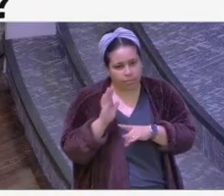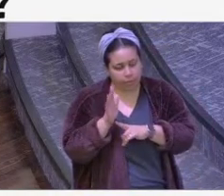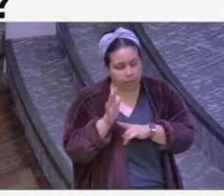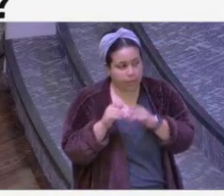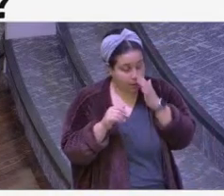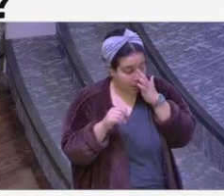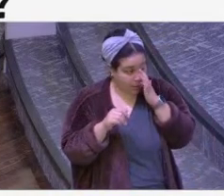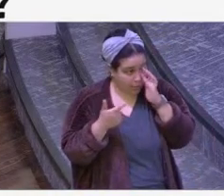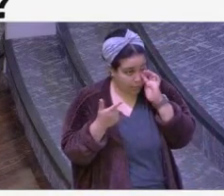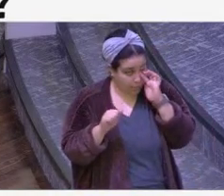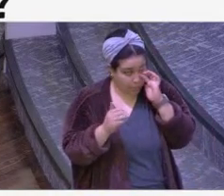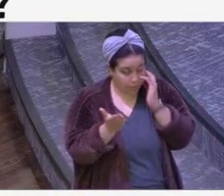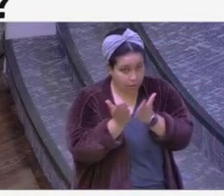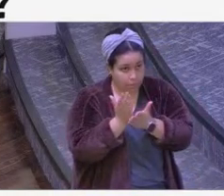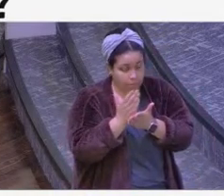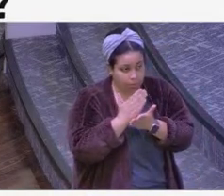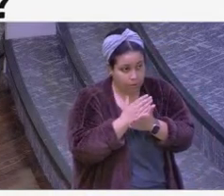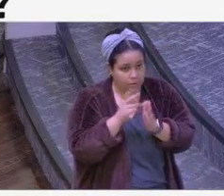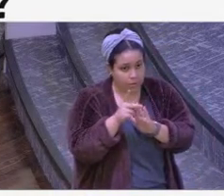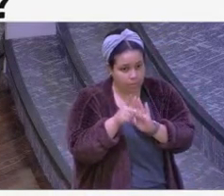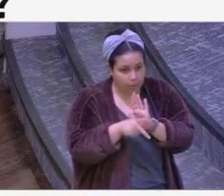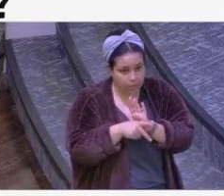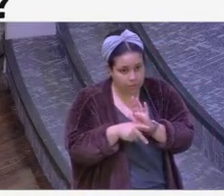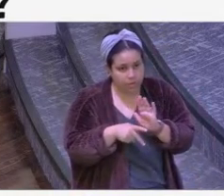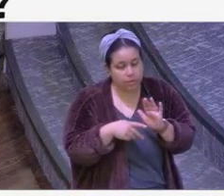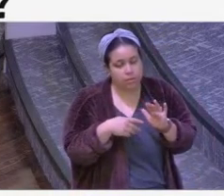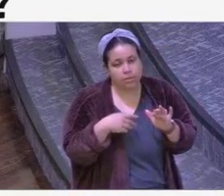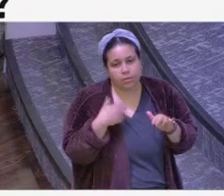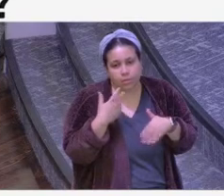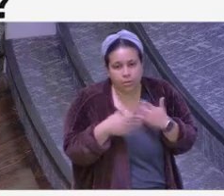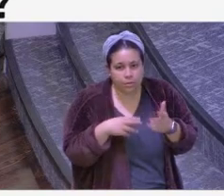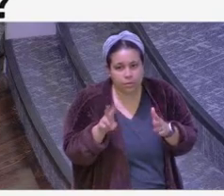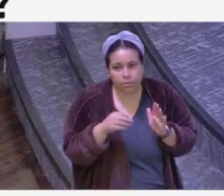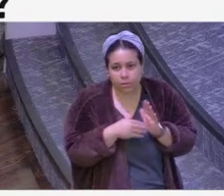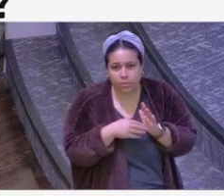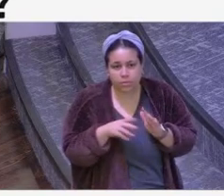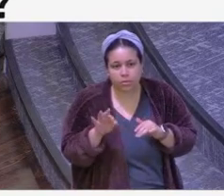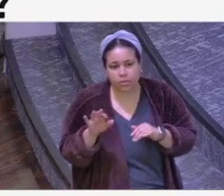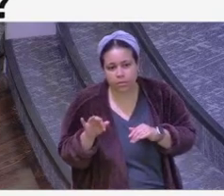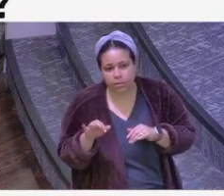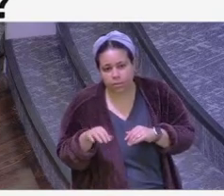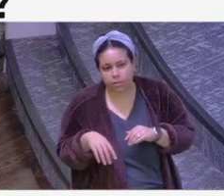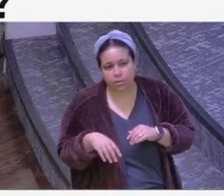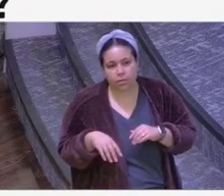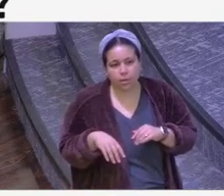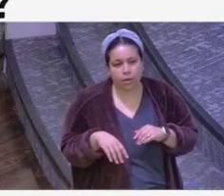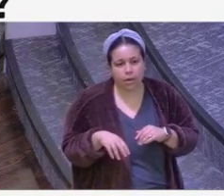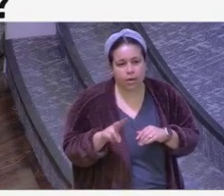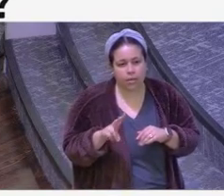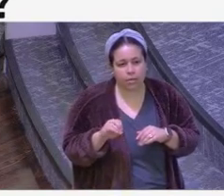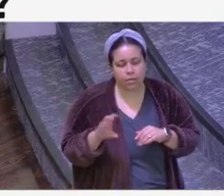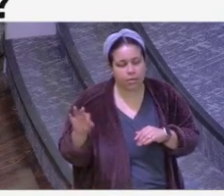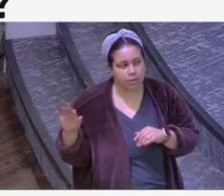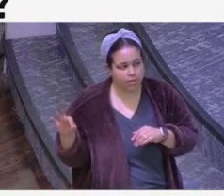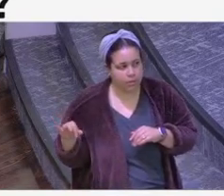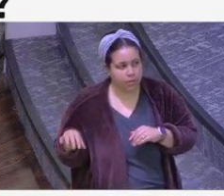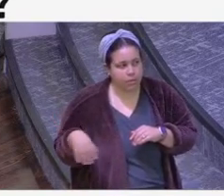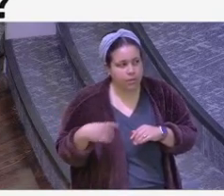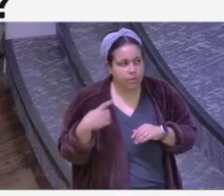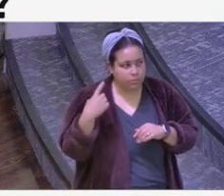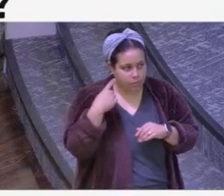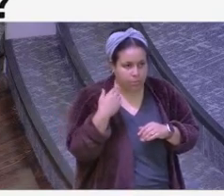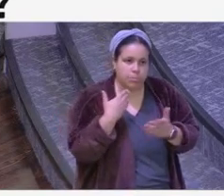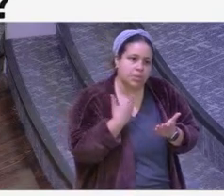the Georgia Budget and Policy Institute, as I said, back in 2019. So I'm gonna get Lisa to play that. I just thought it would be kind of good to